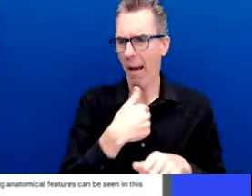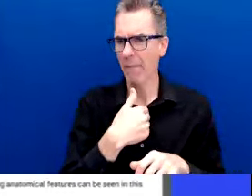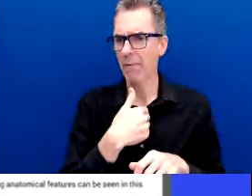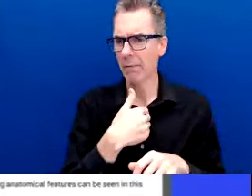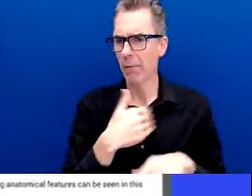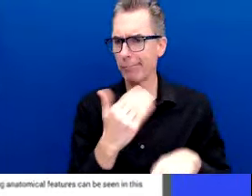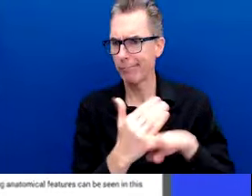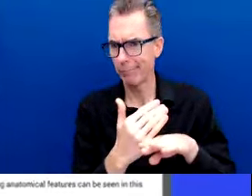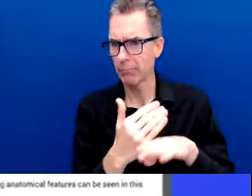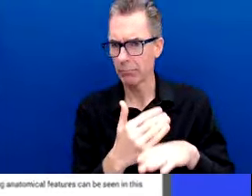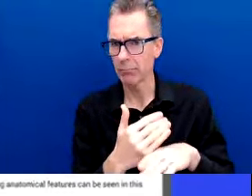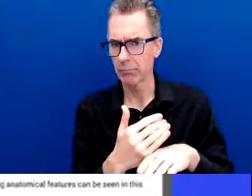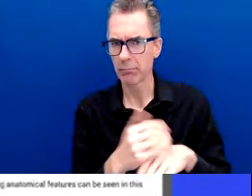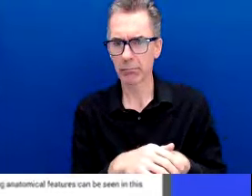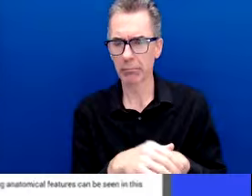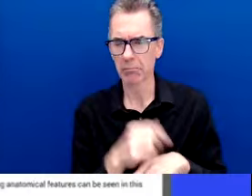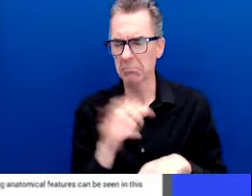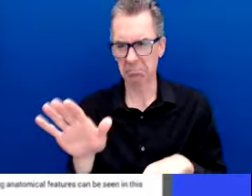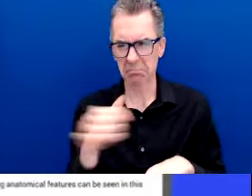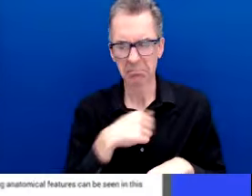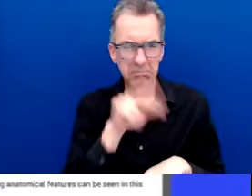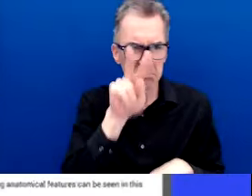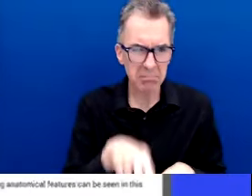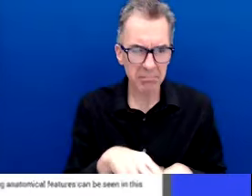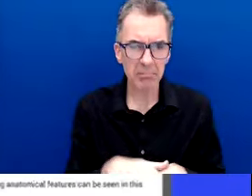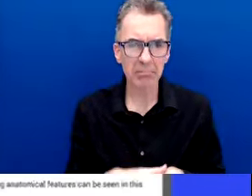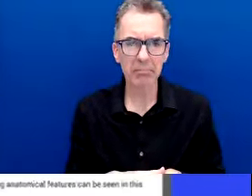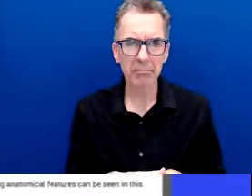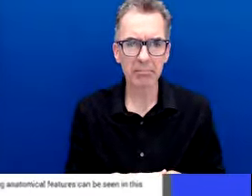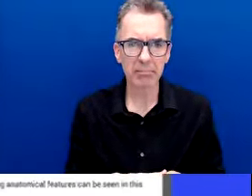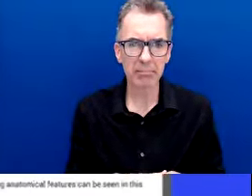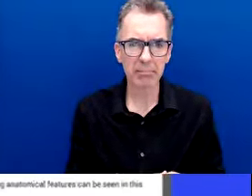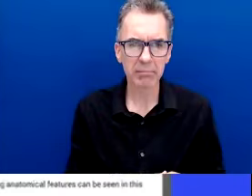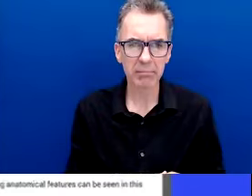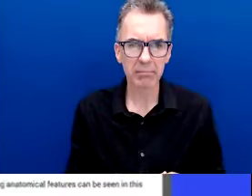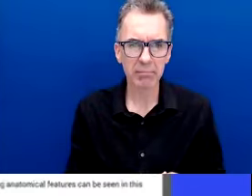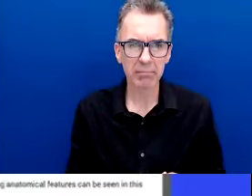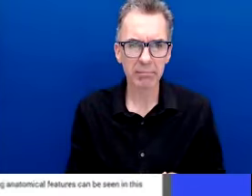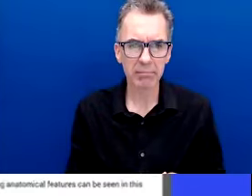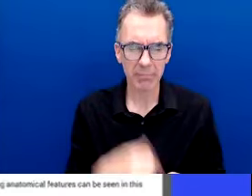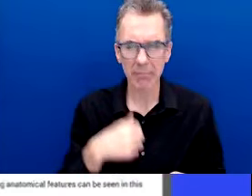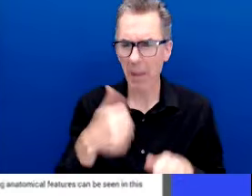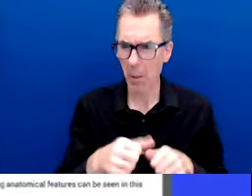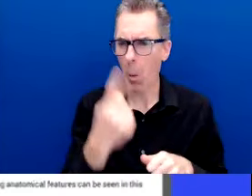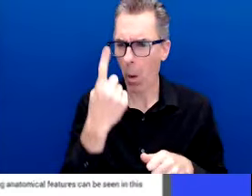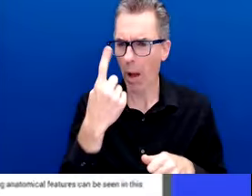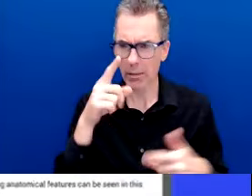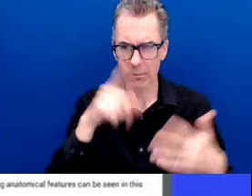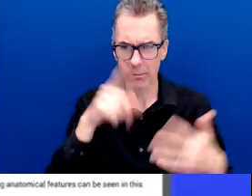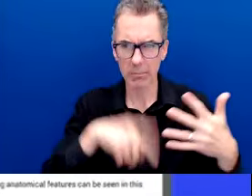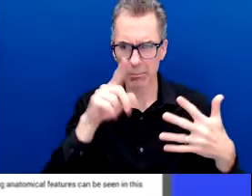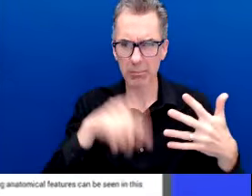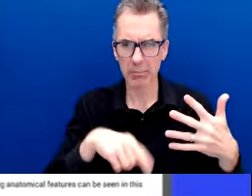Sorry, I'm trying to read them quickly again. Because I've seen the but or one of these kind of areas